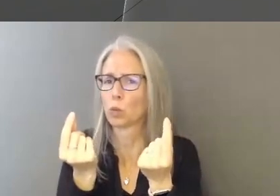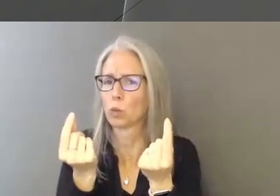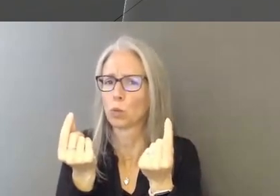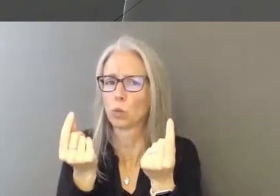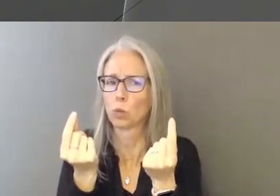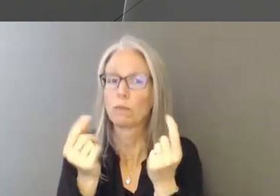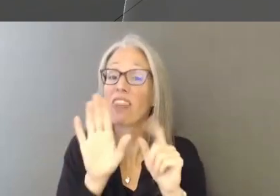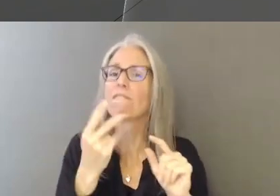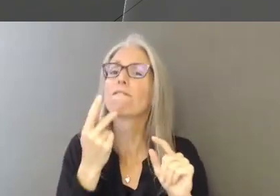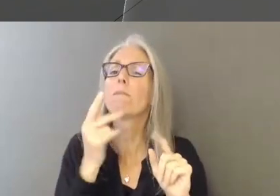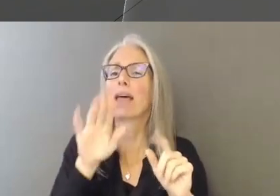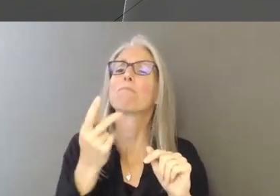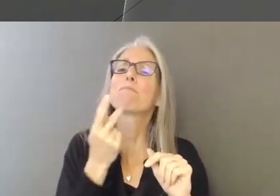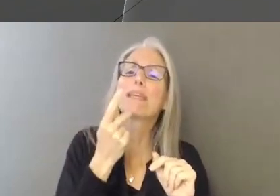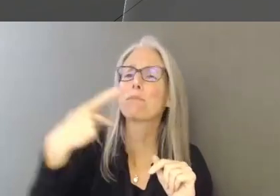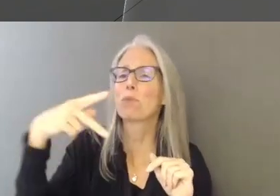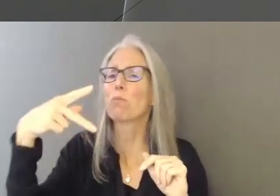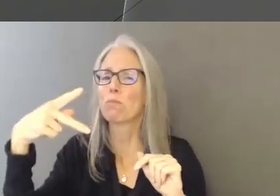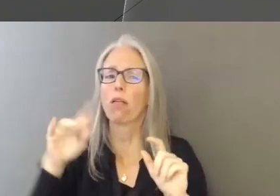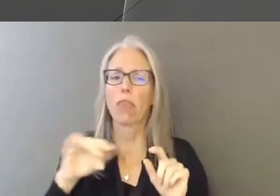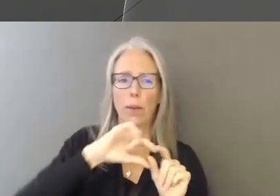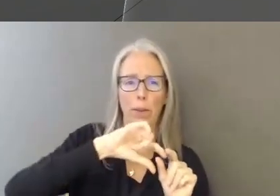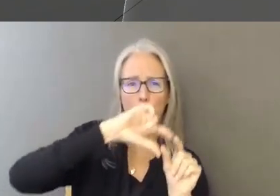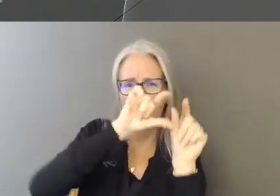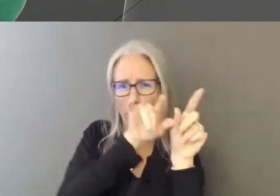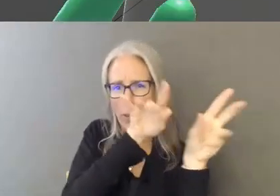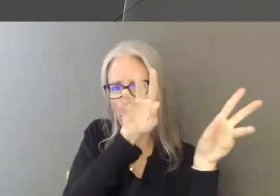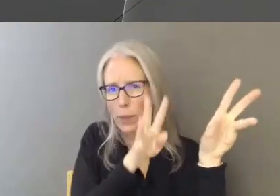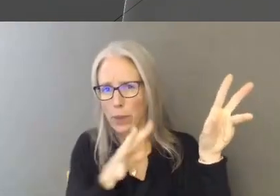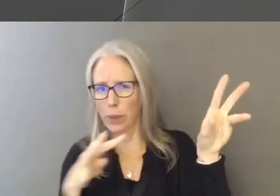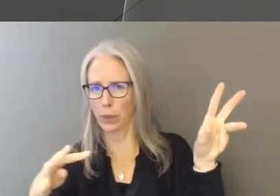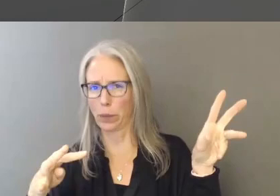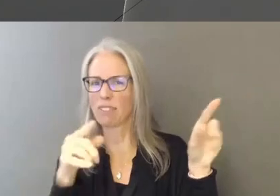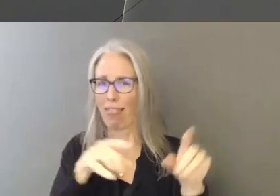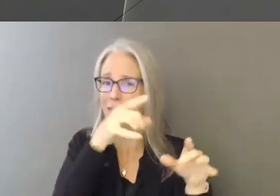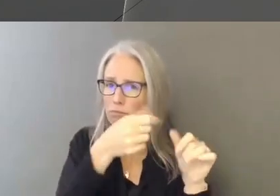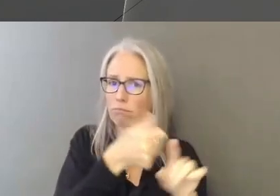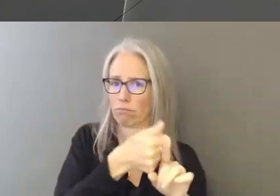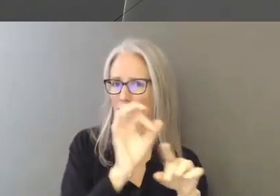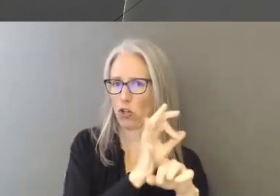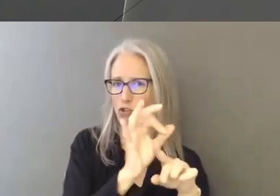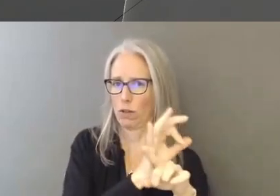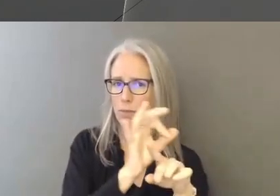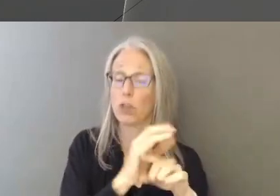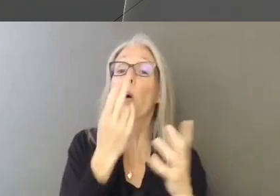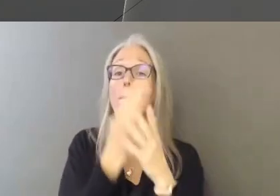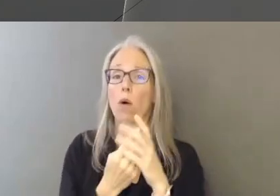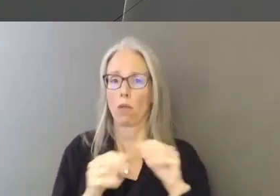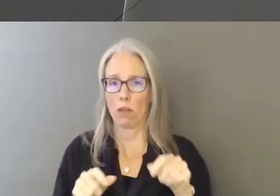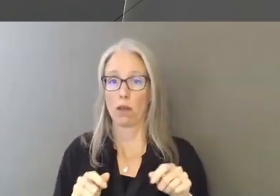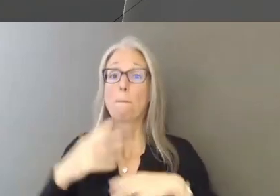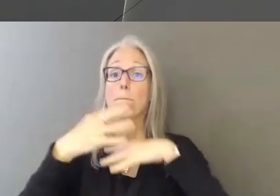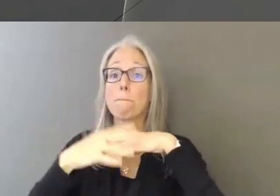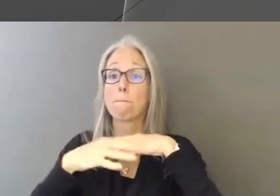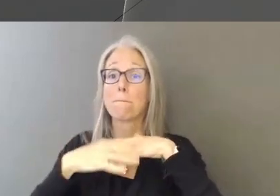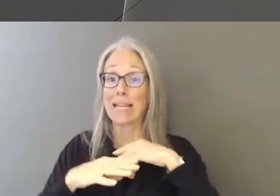this kind of purple highway, if you will. Now, both of these blood systems deliver into the liver. Blood needs